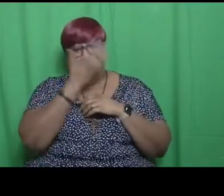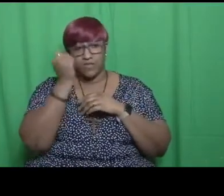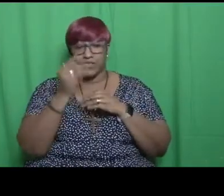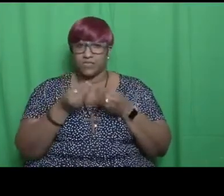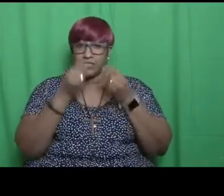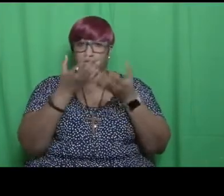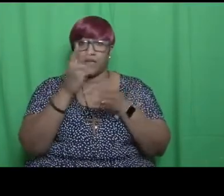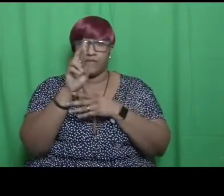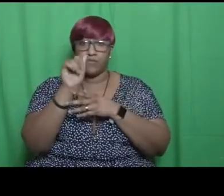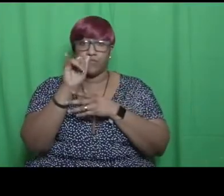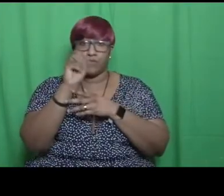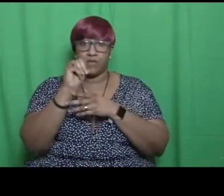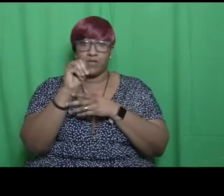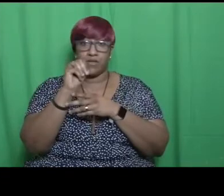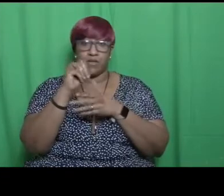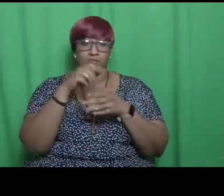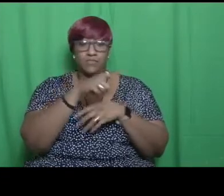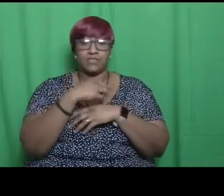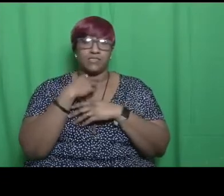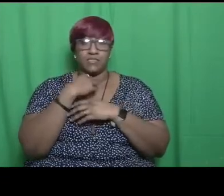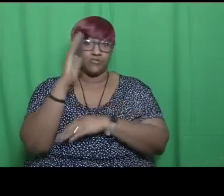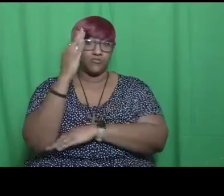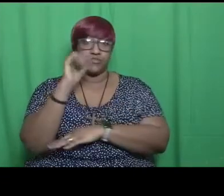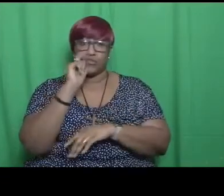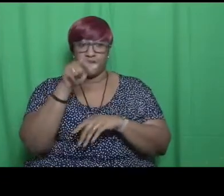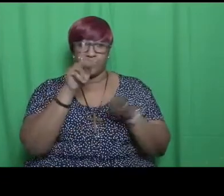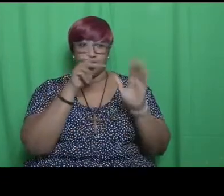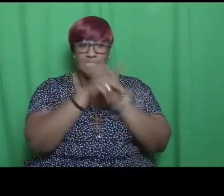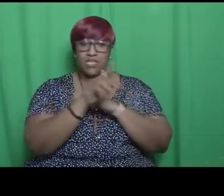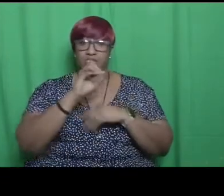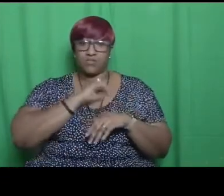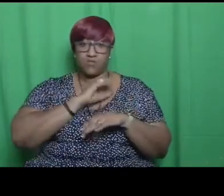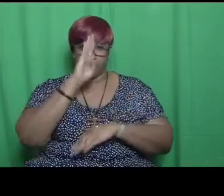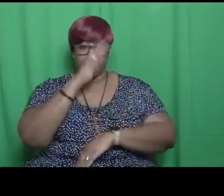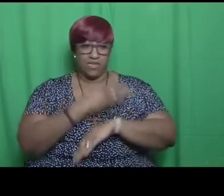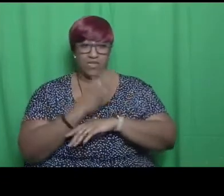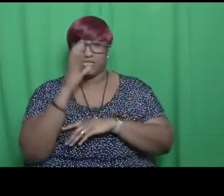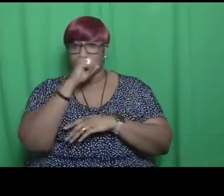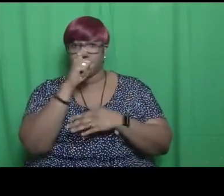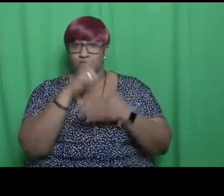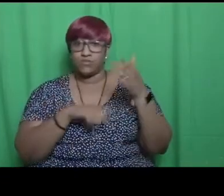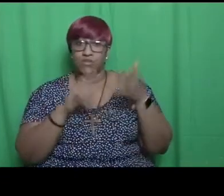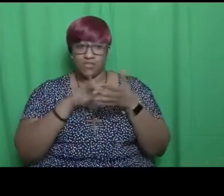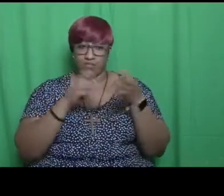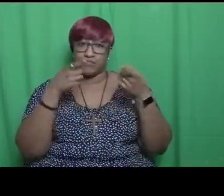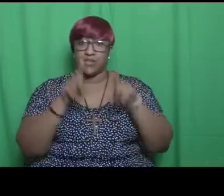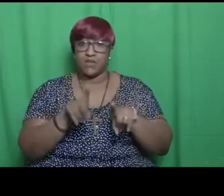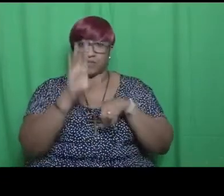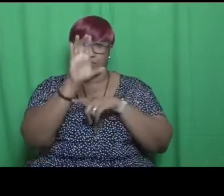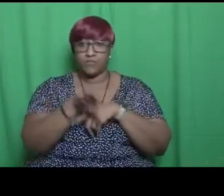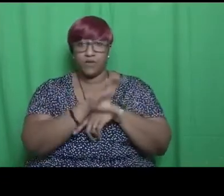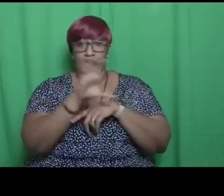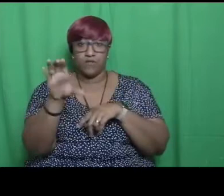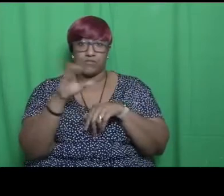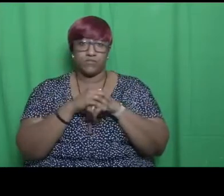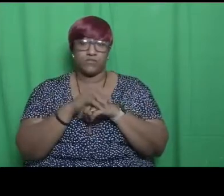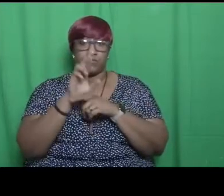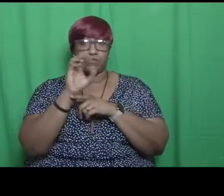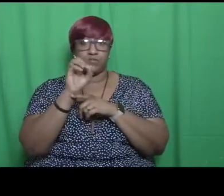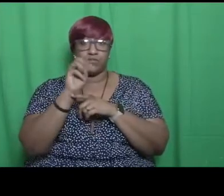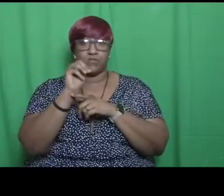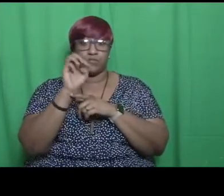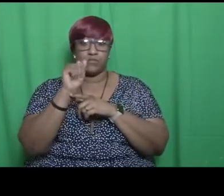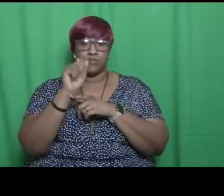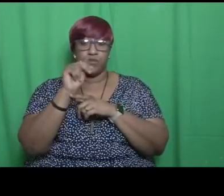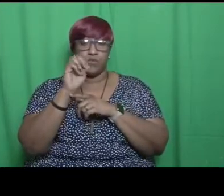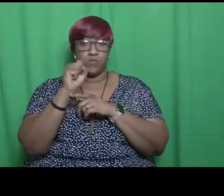provided a ram in the thicket so that he wouldn't have to kill his own son. He said, guess what? That's what happened on the cross. The Romans